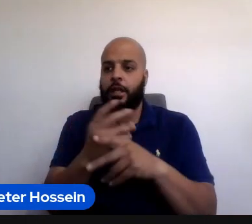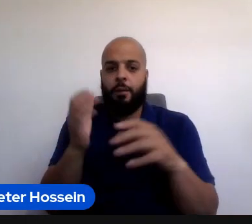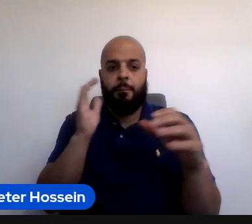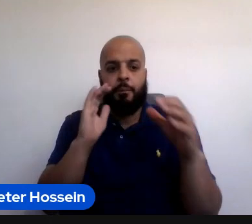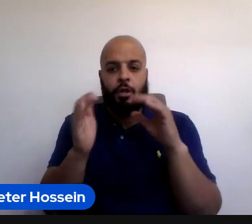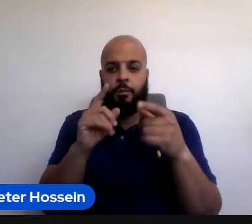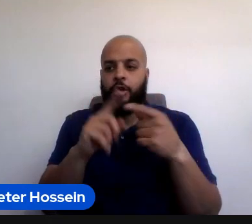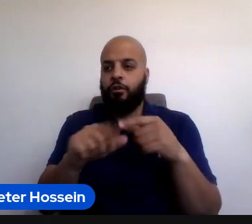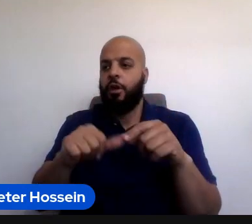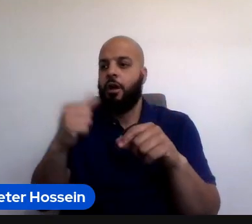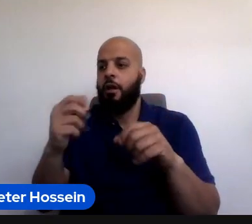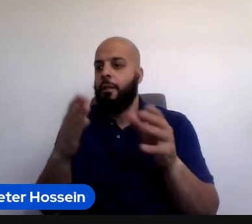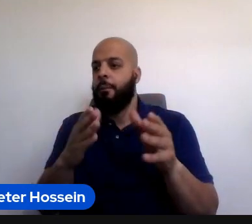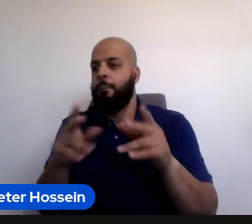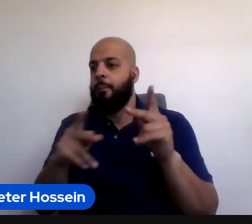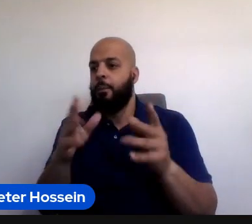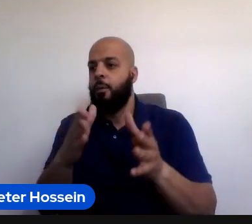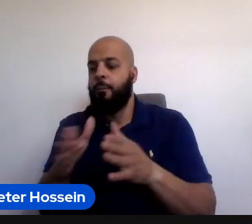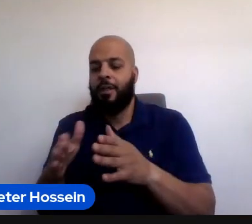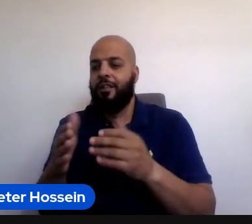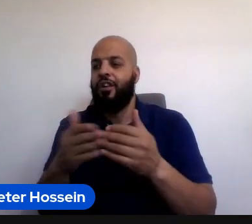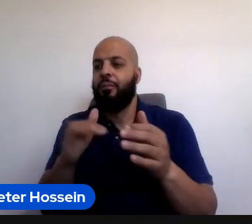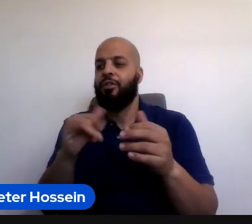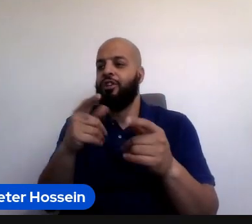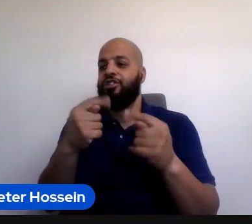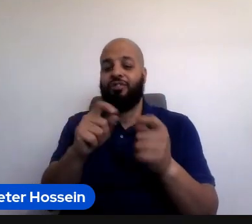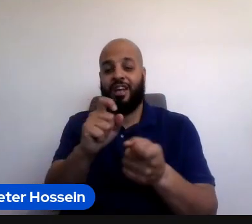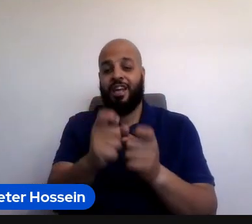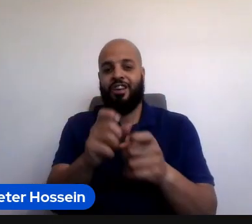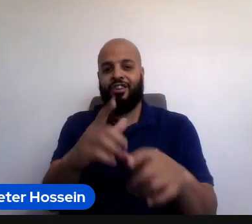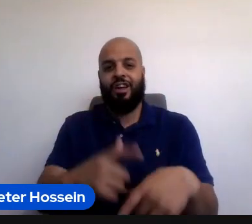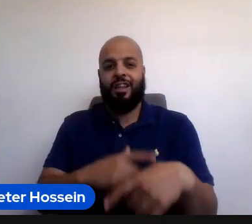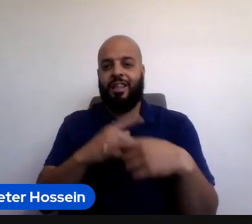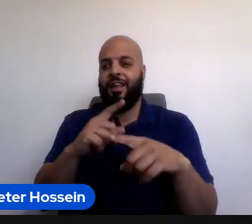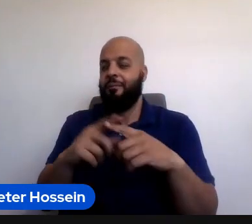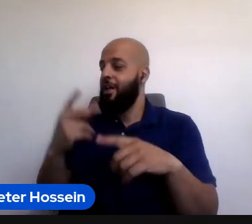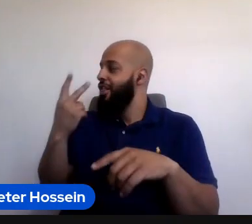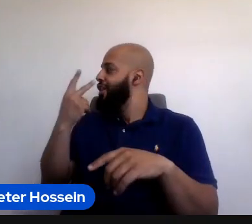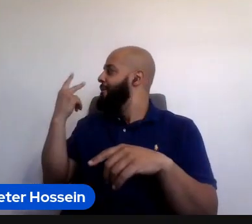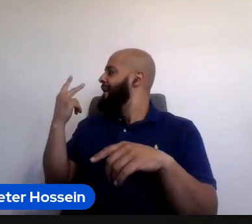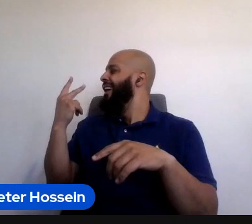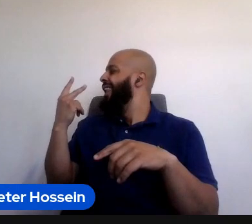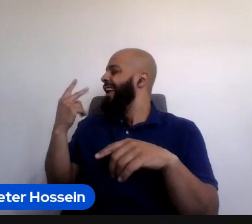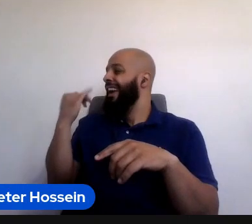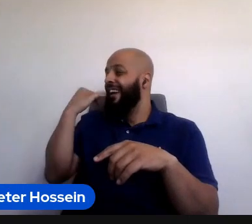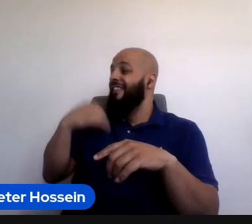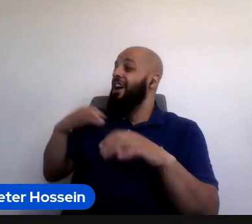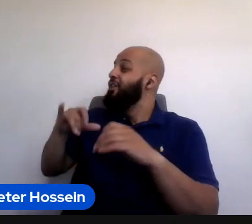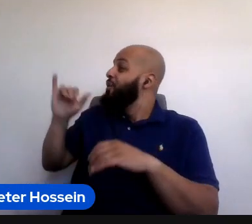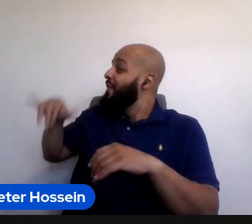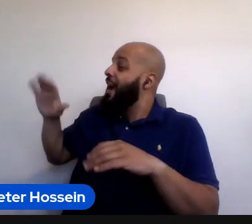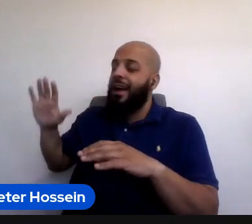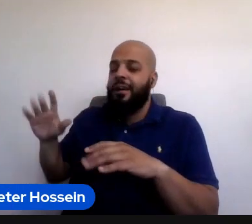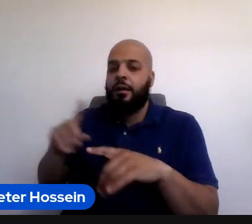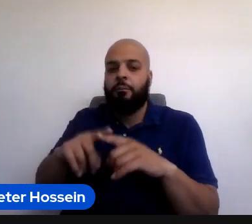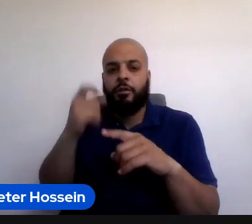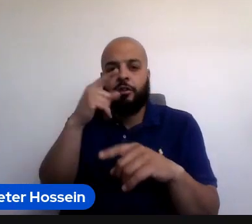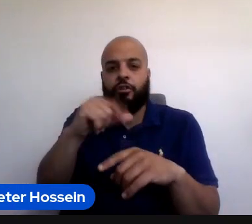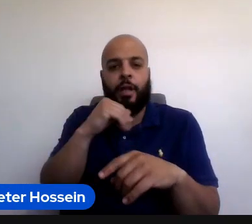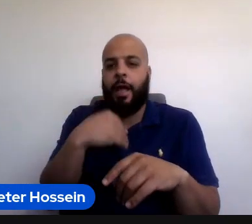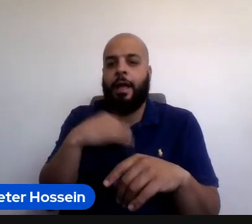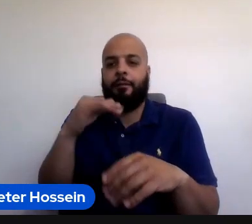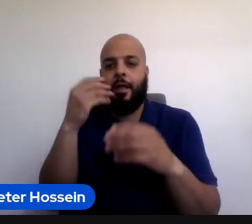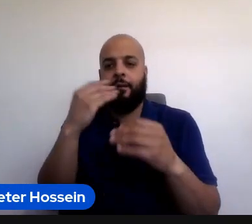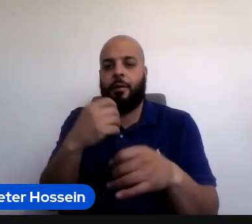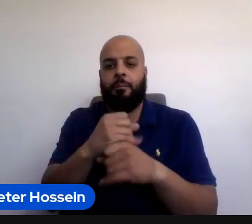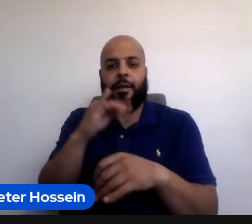else's plan, it's almost like when you try to edit your life by looking back. It's like, well, if I'd have did this back there, it's like, but you didn't have that information to